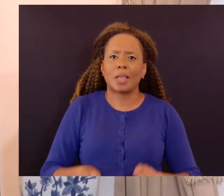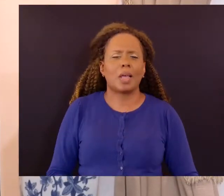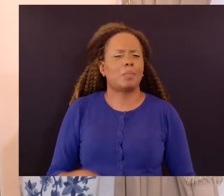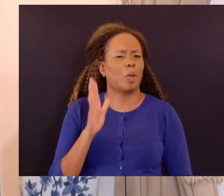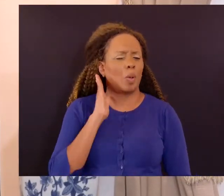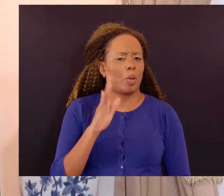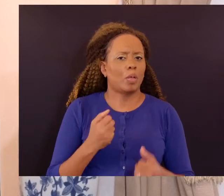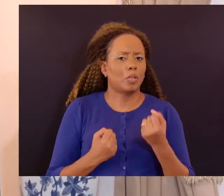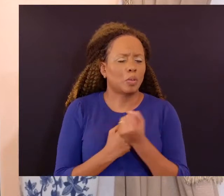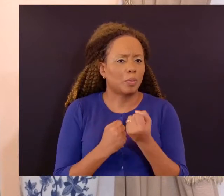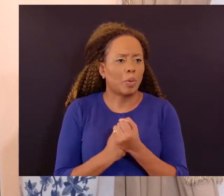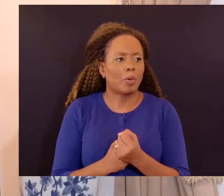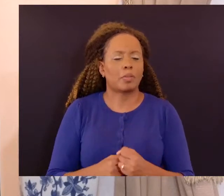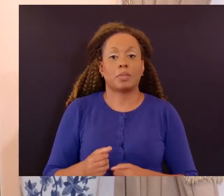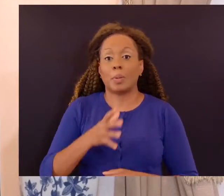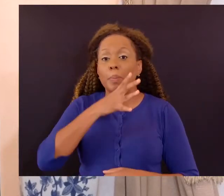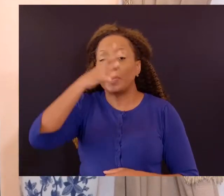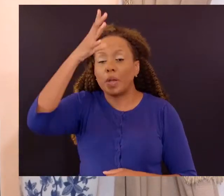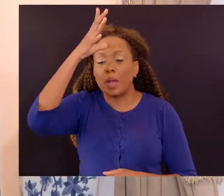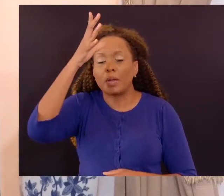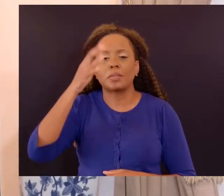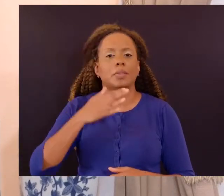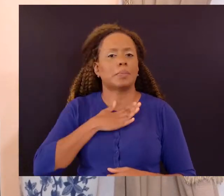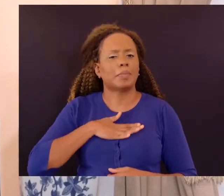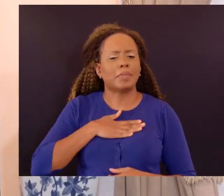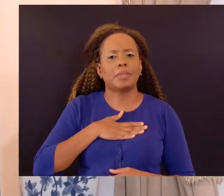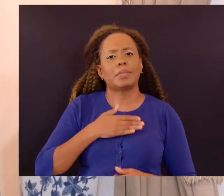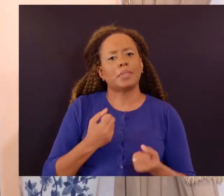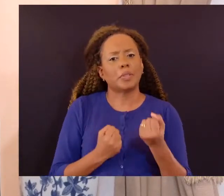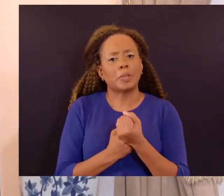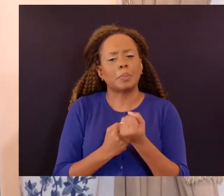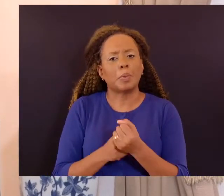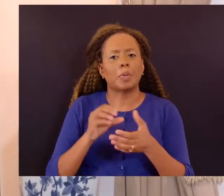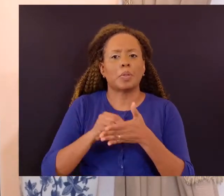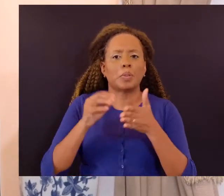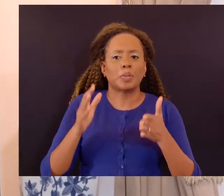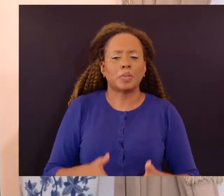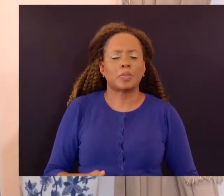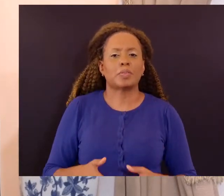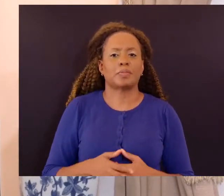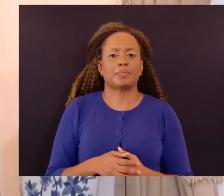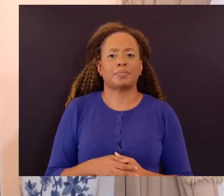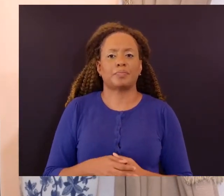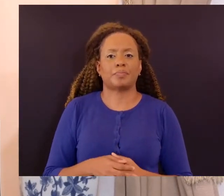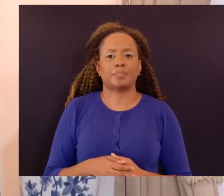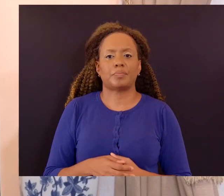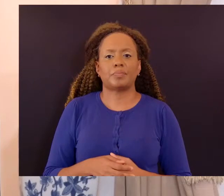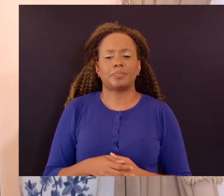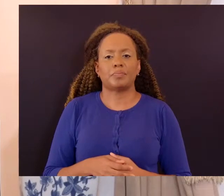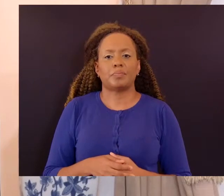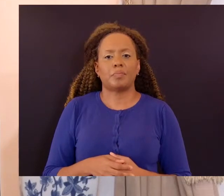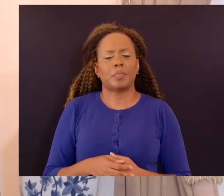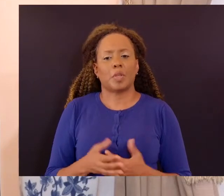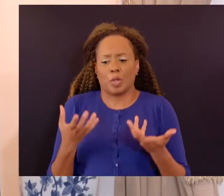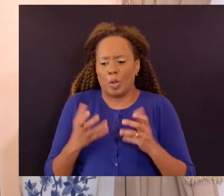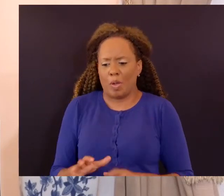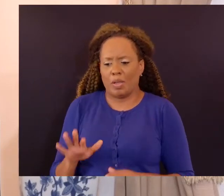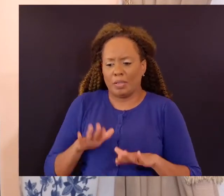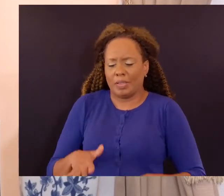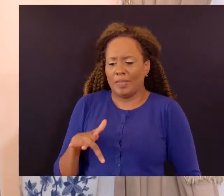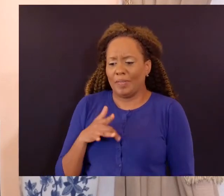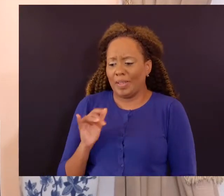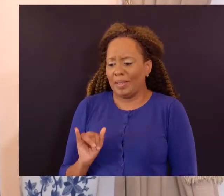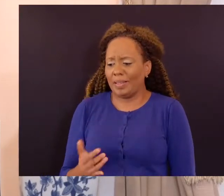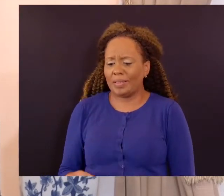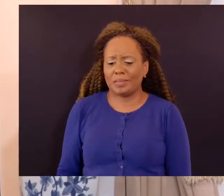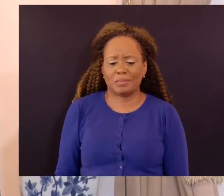parents to continue to support their students, but support their children, to ensure that children do not feel as though this